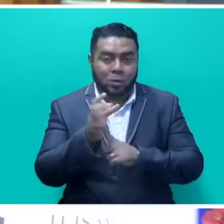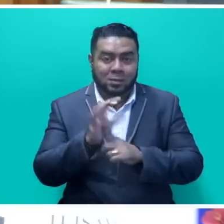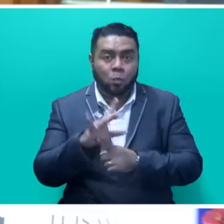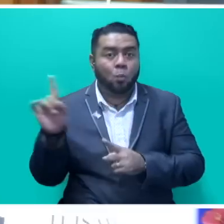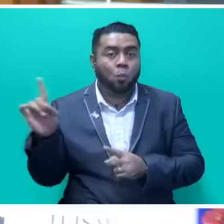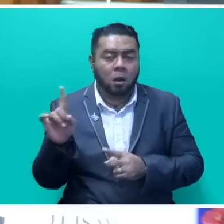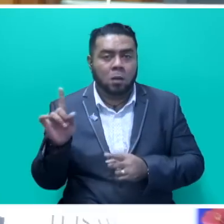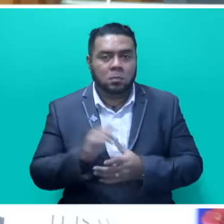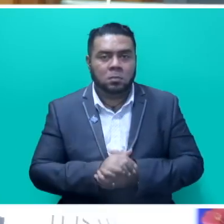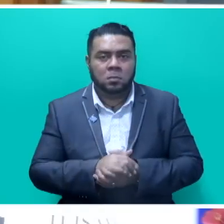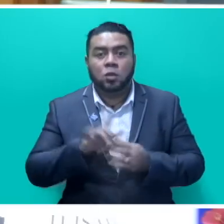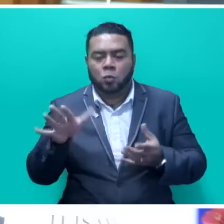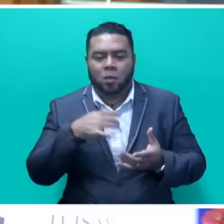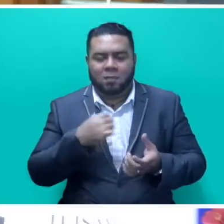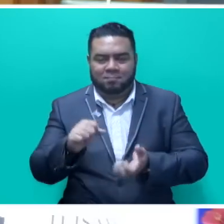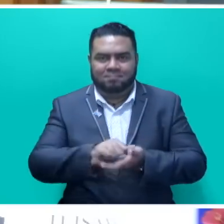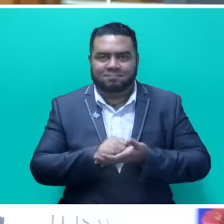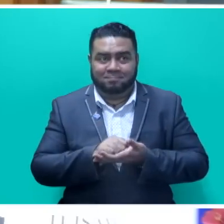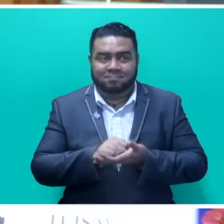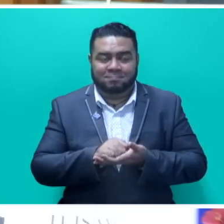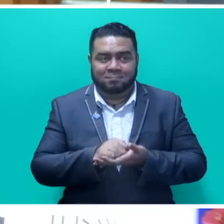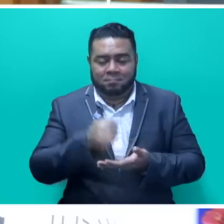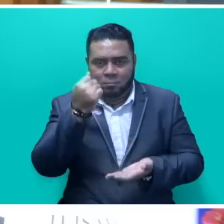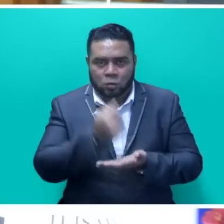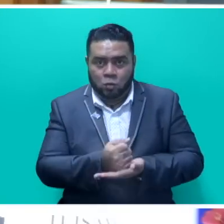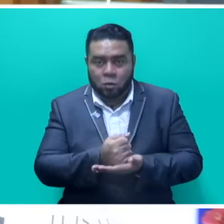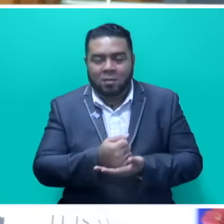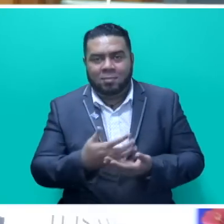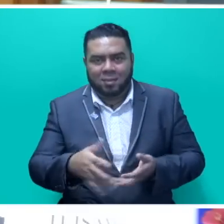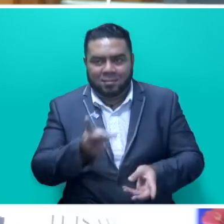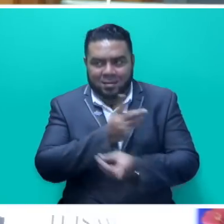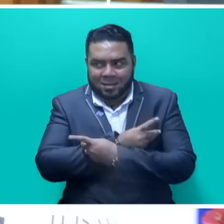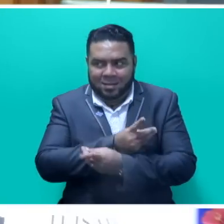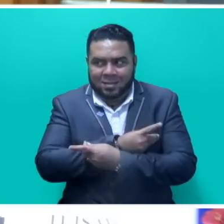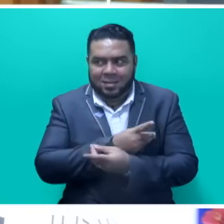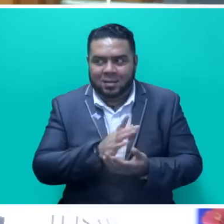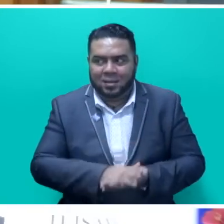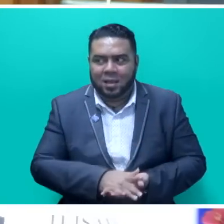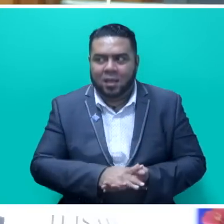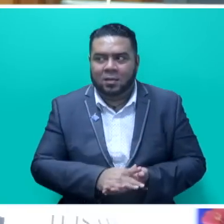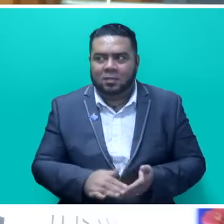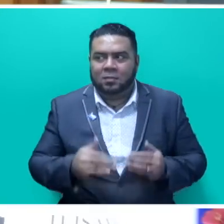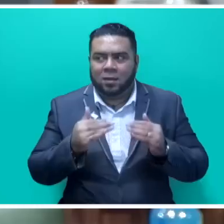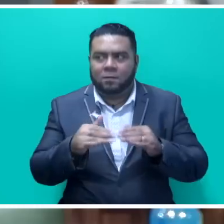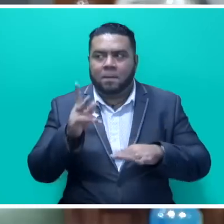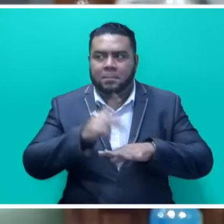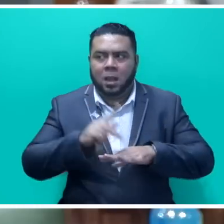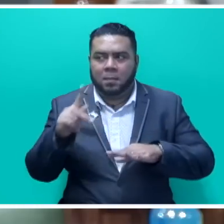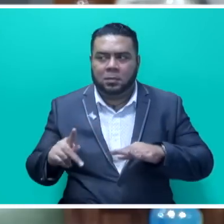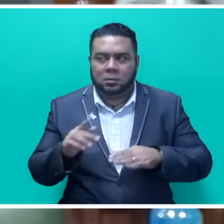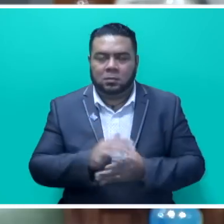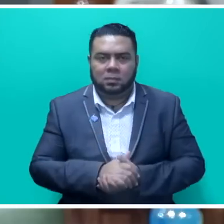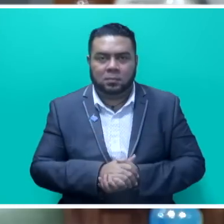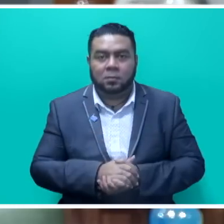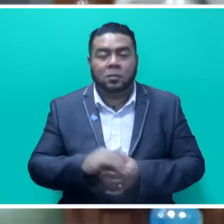Mr. Speaker, you are the guarantor of dignity and decorum of Parliament,